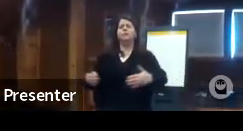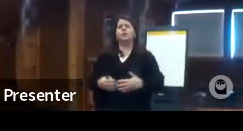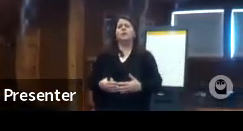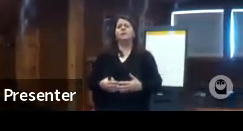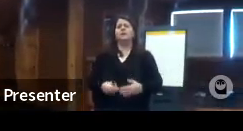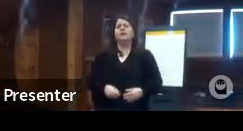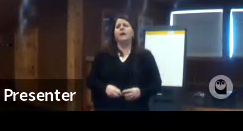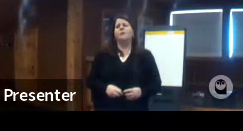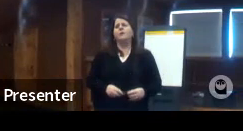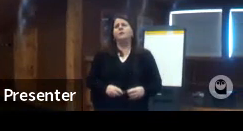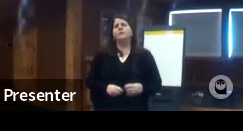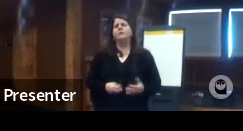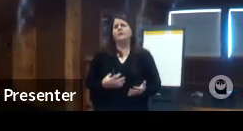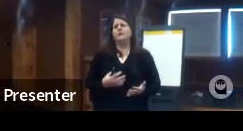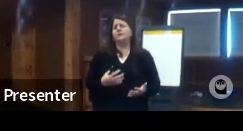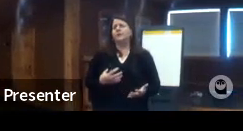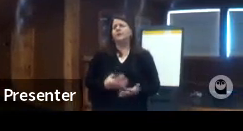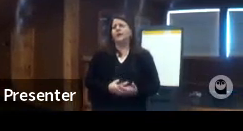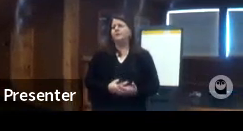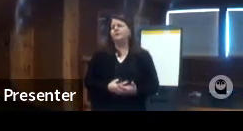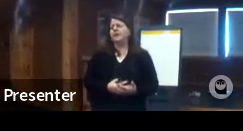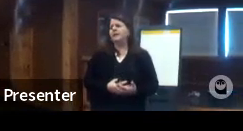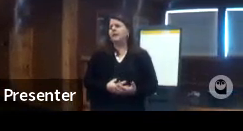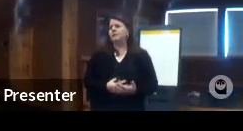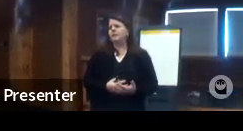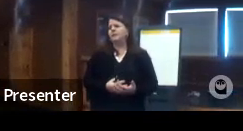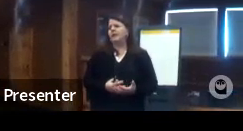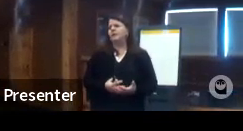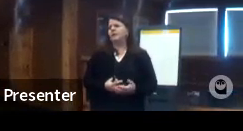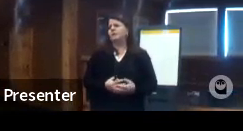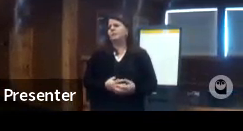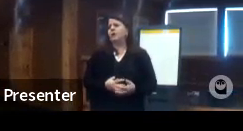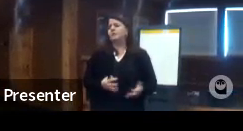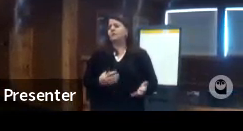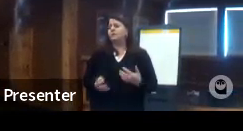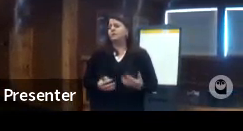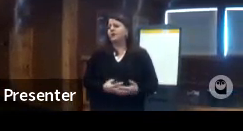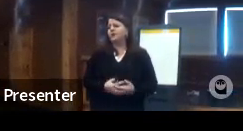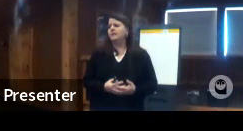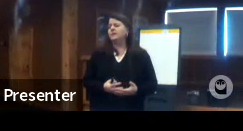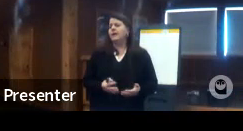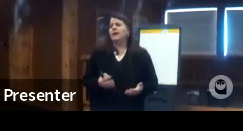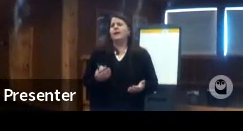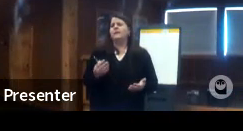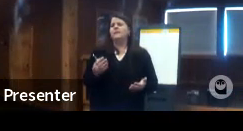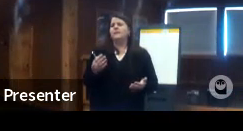within earshot. One of the things that, you know, that I've said time and time again in prosecutor trainings is